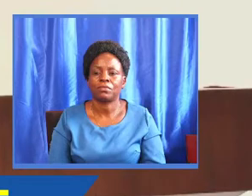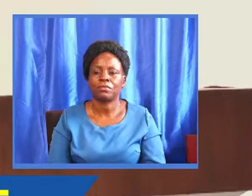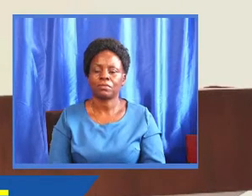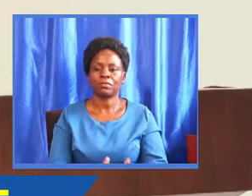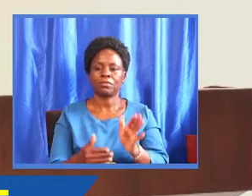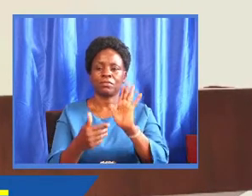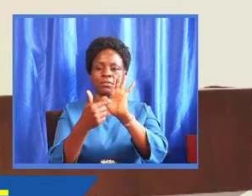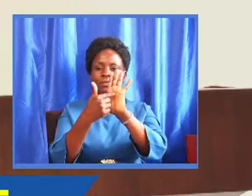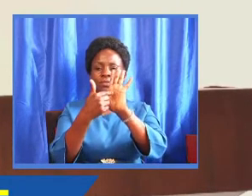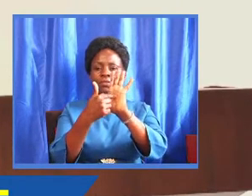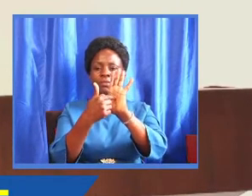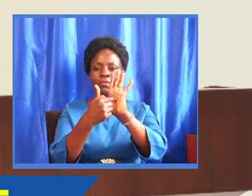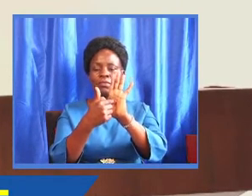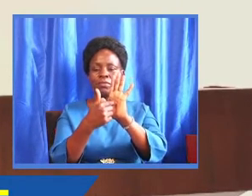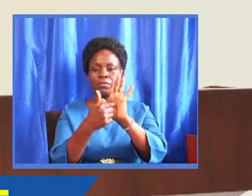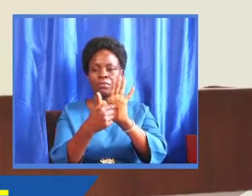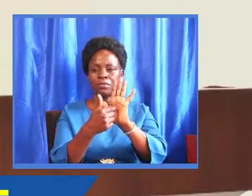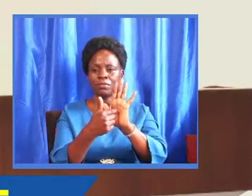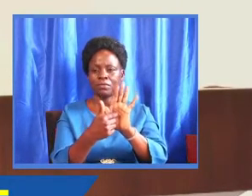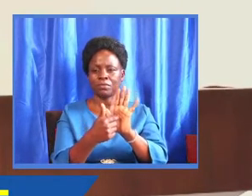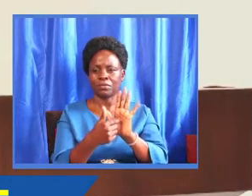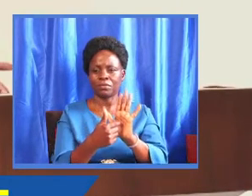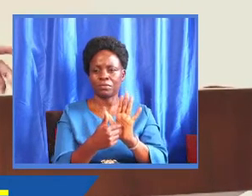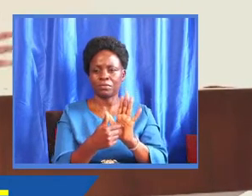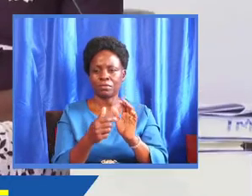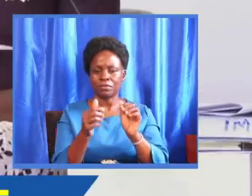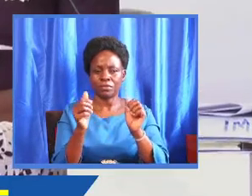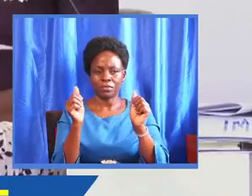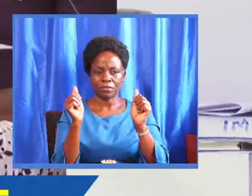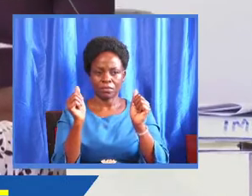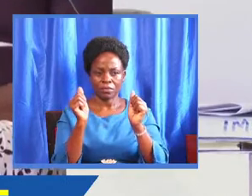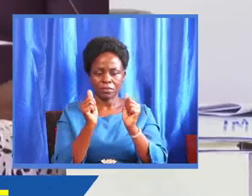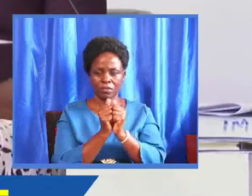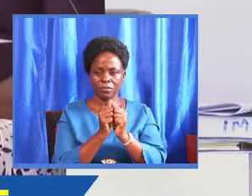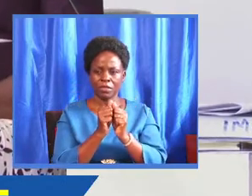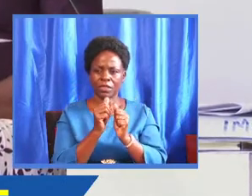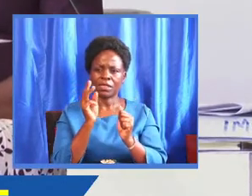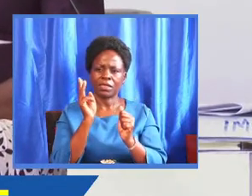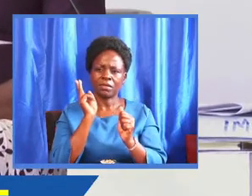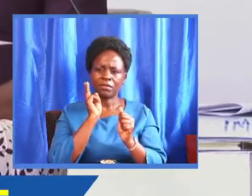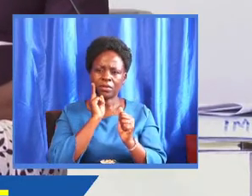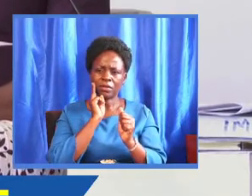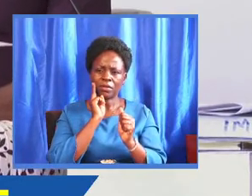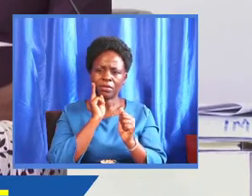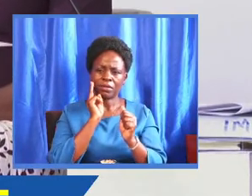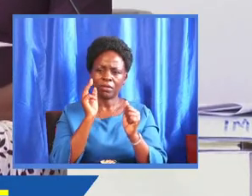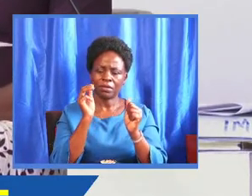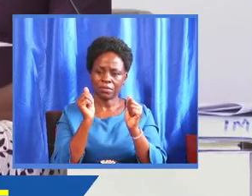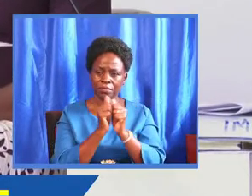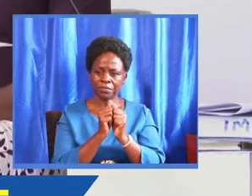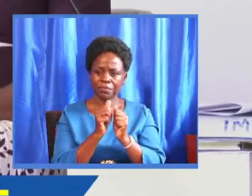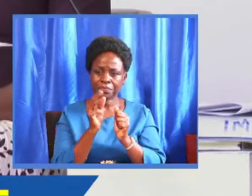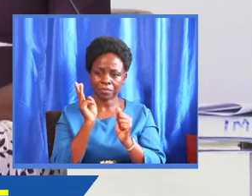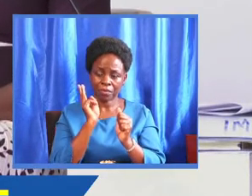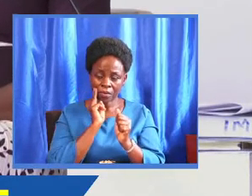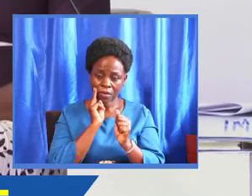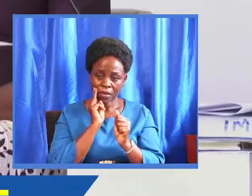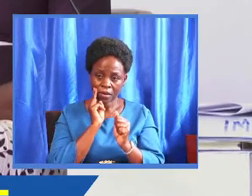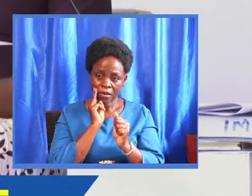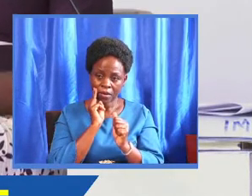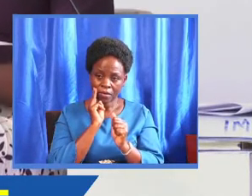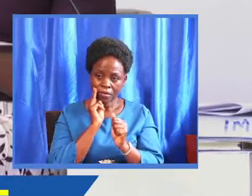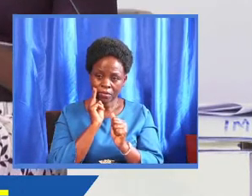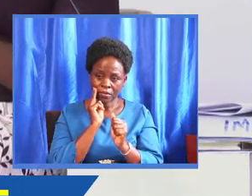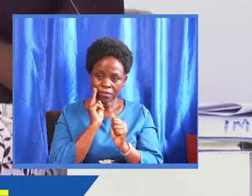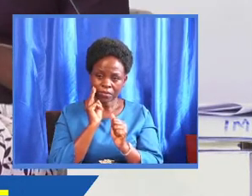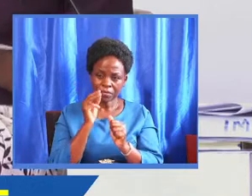tugeze ku changu nga milioni 10. Milioni 10, yes. Milioni 10 zofunye